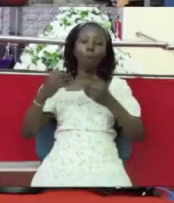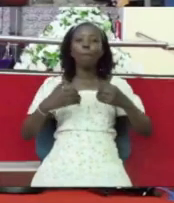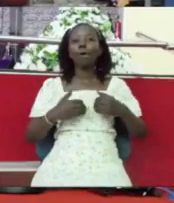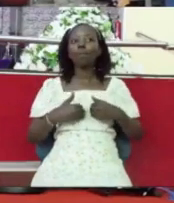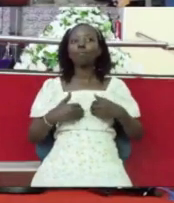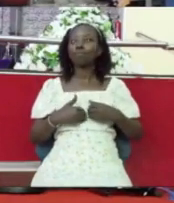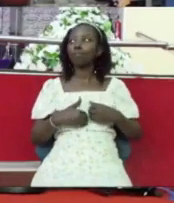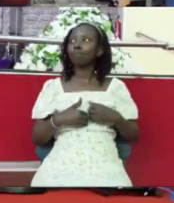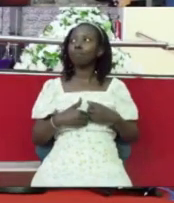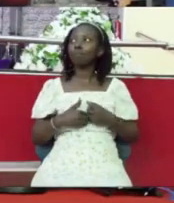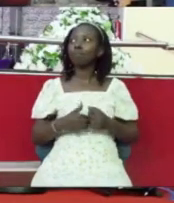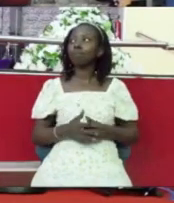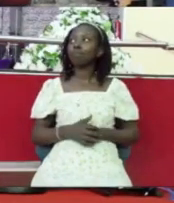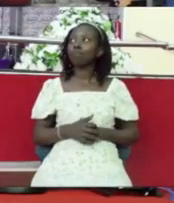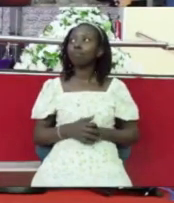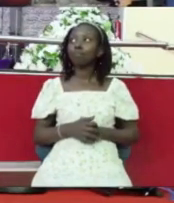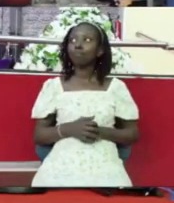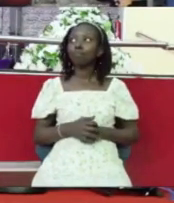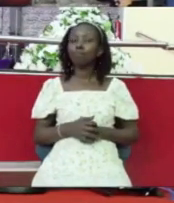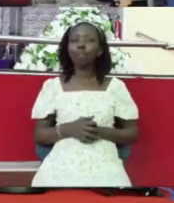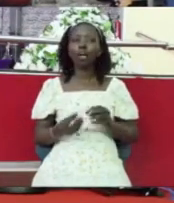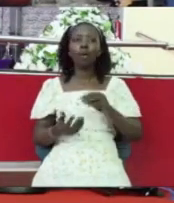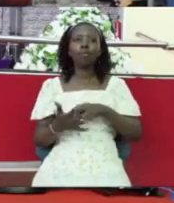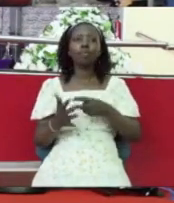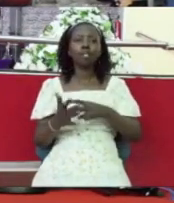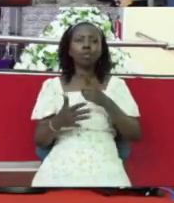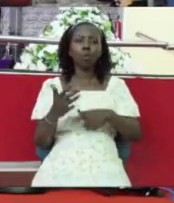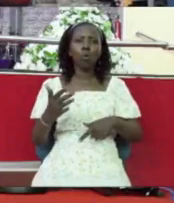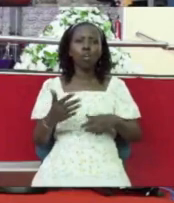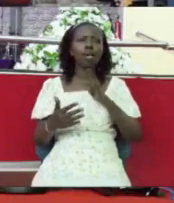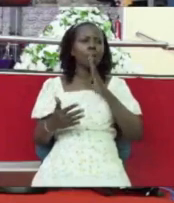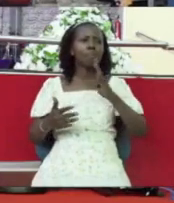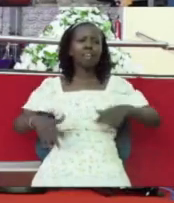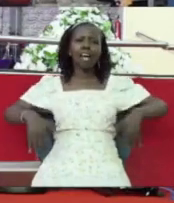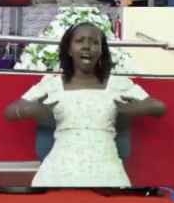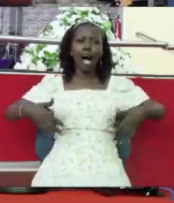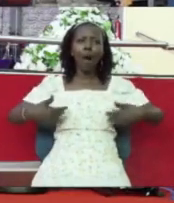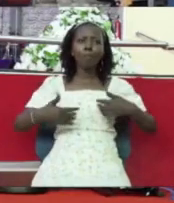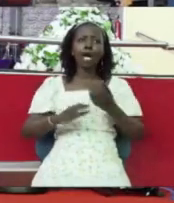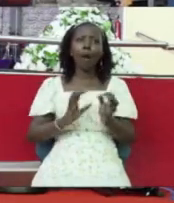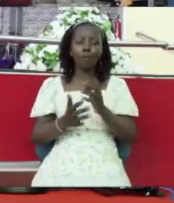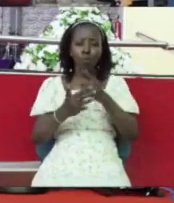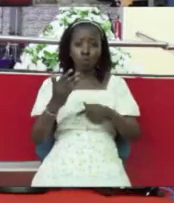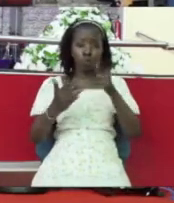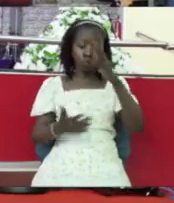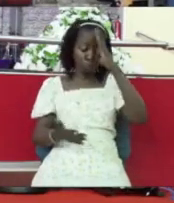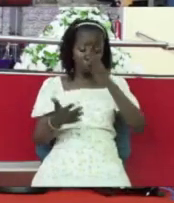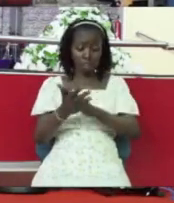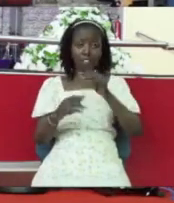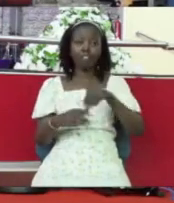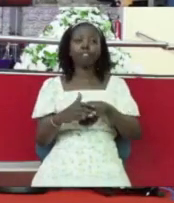katika tumaini ambalo uko nalo. Simply saying be excited about what you believe in. Ya kwamba ukasisimuke kuhusu kile